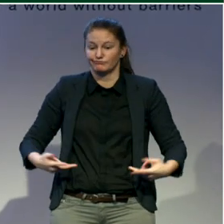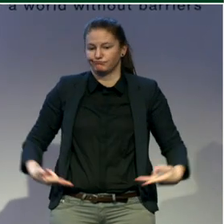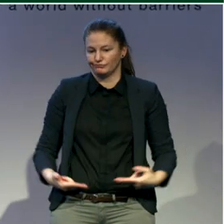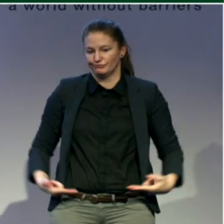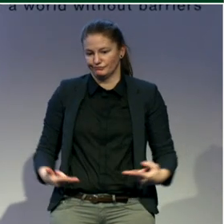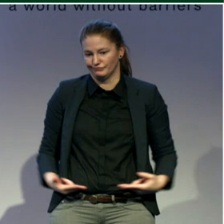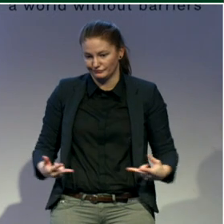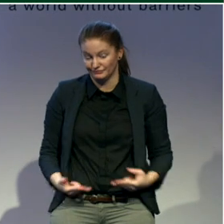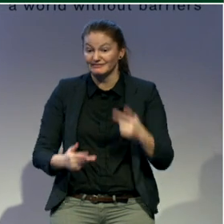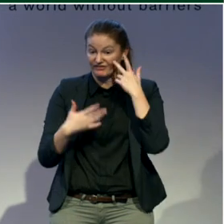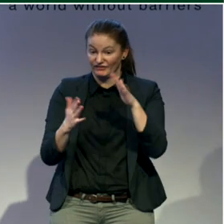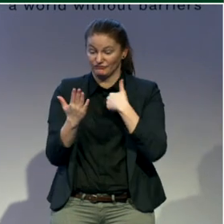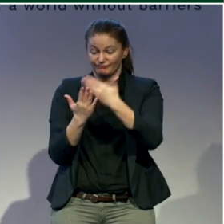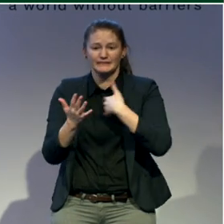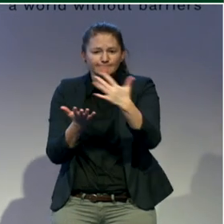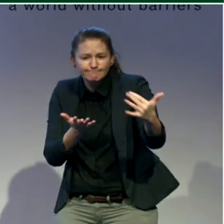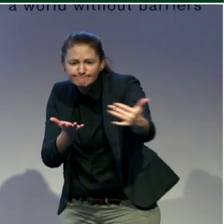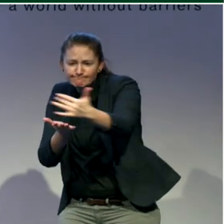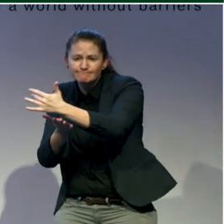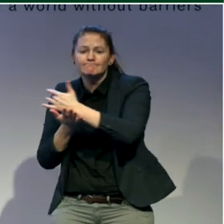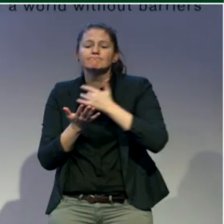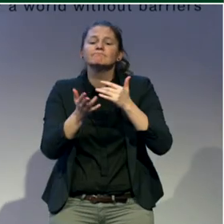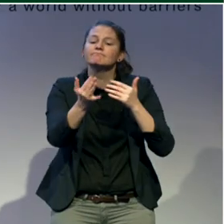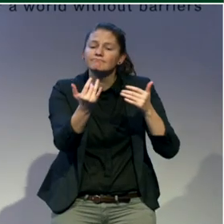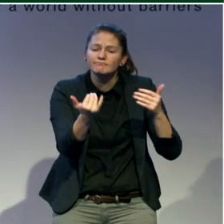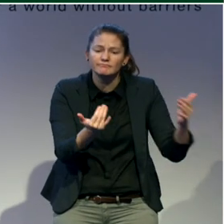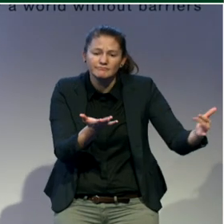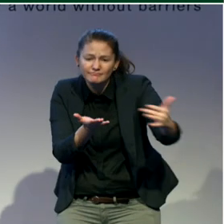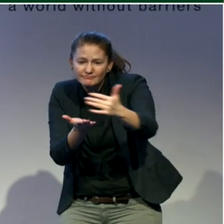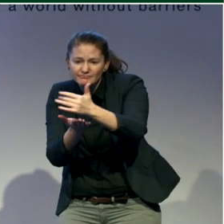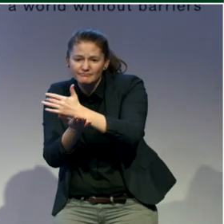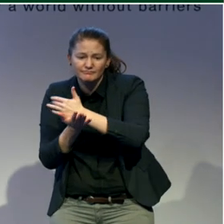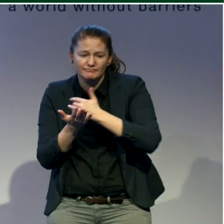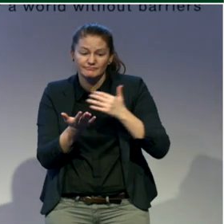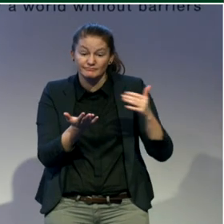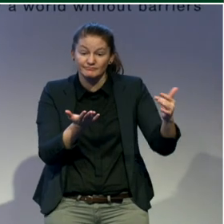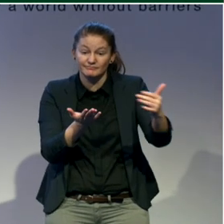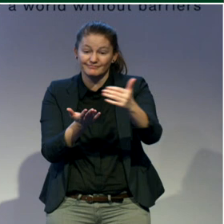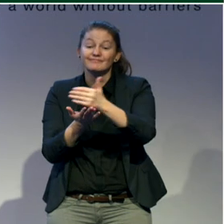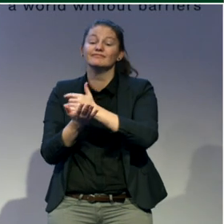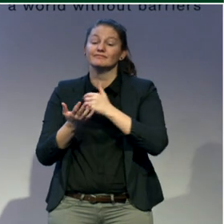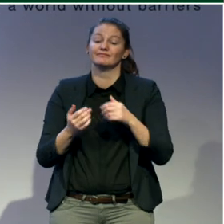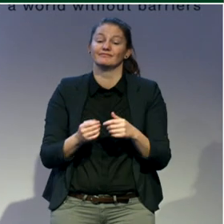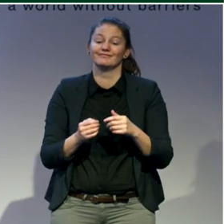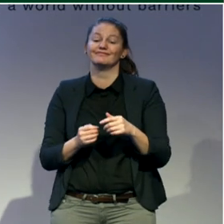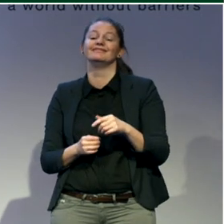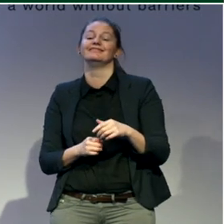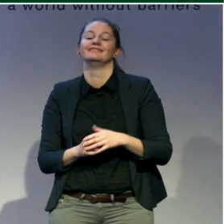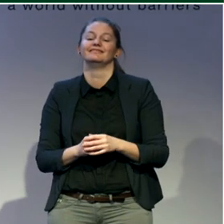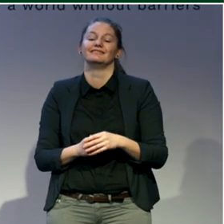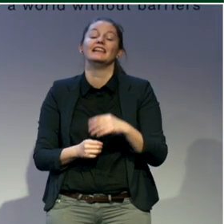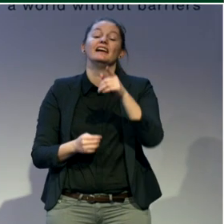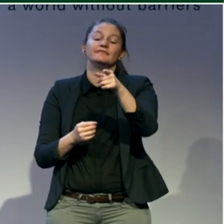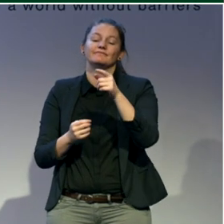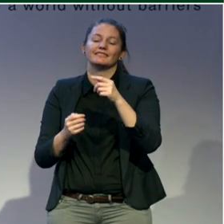7,700 people with disabilities were sterilized, and 86% of that number are